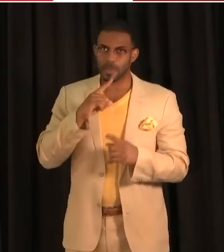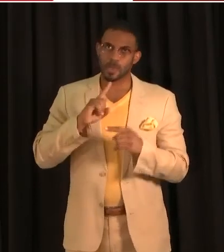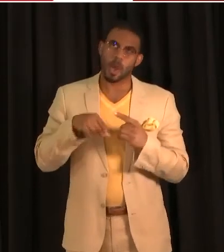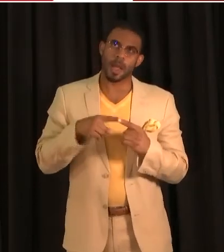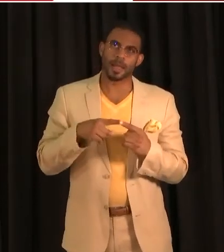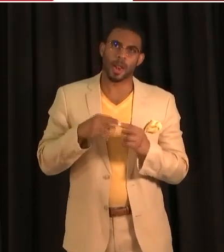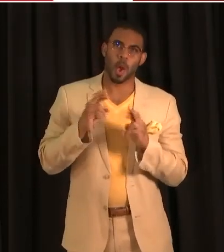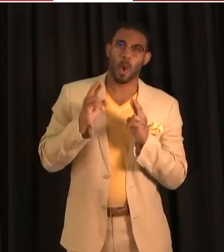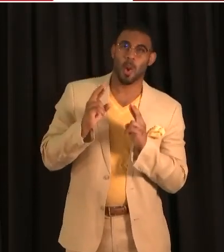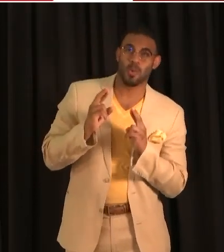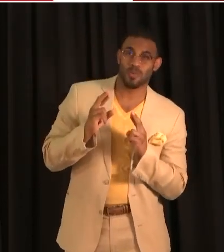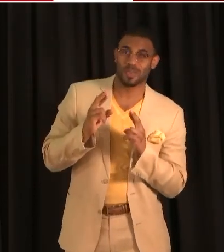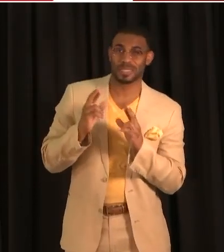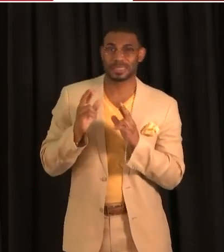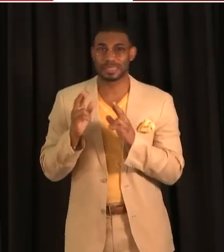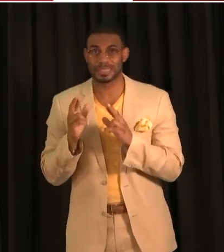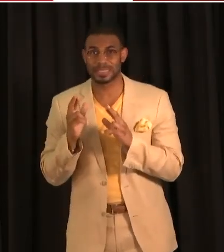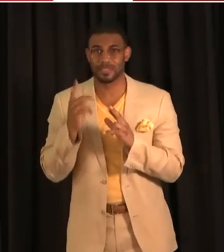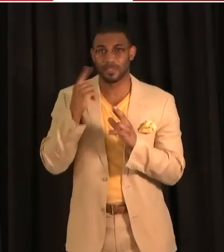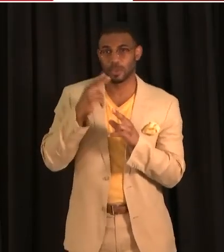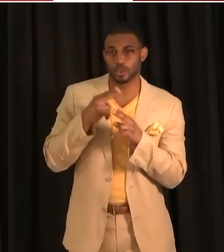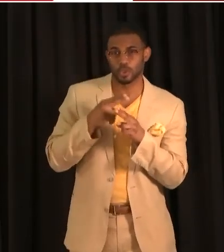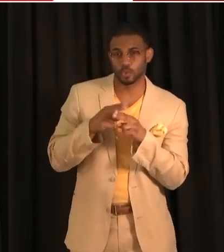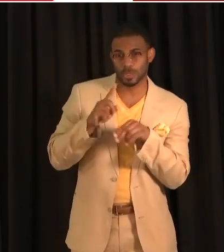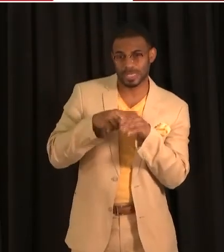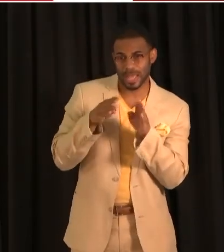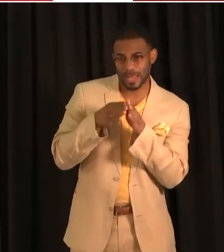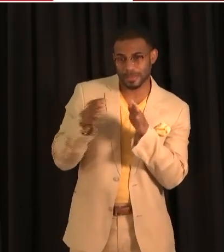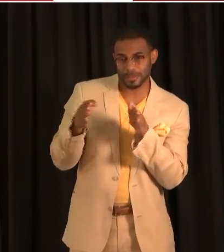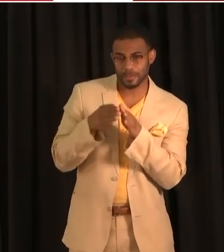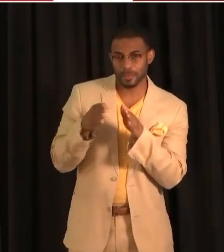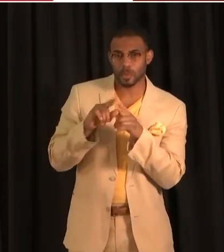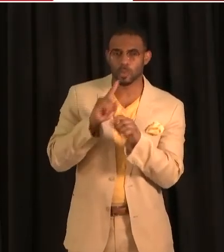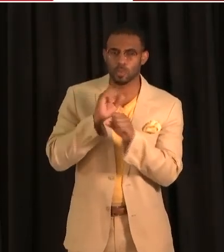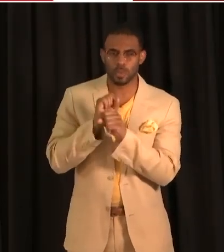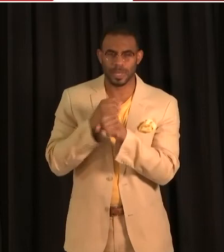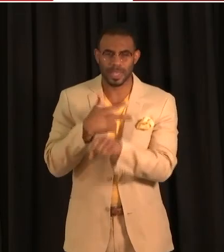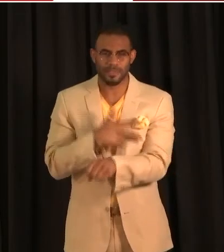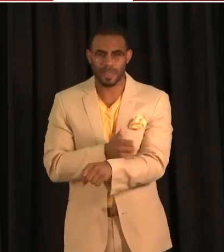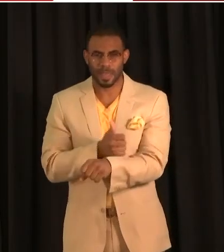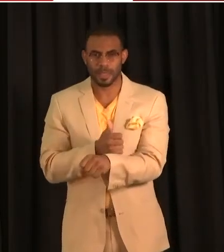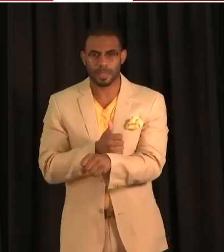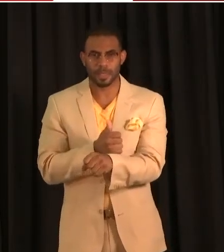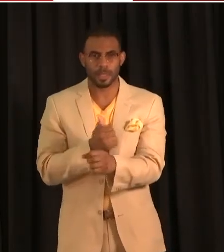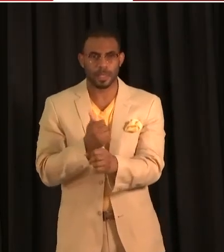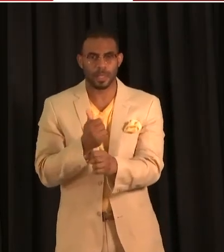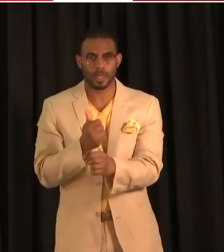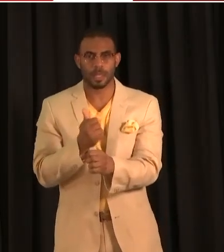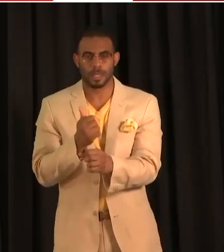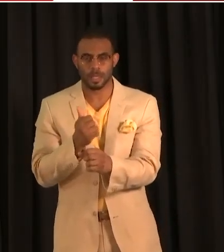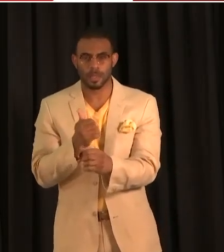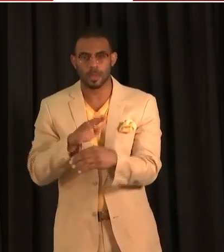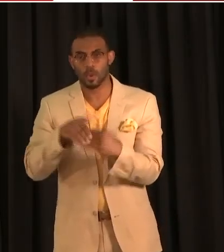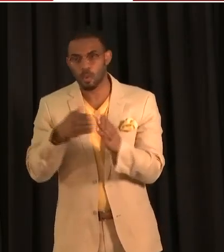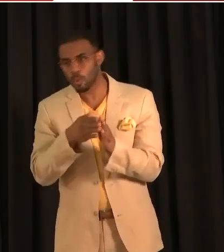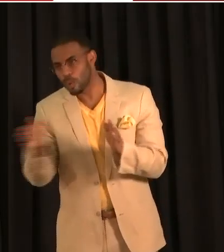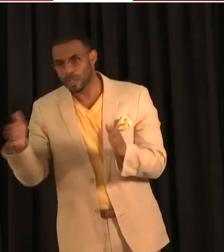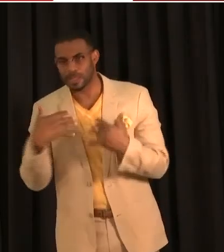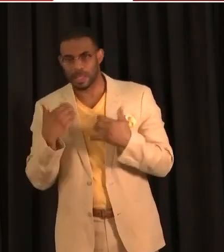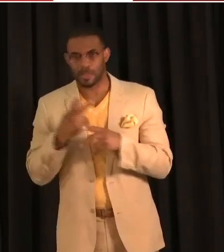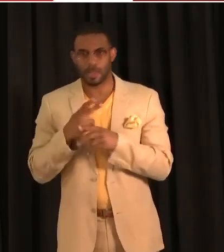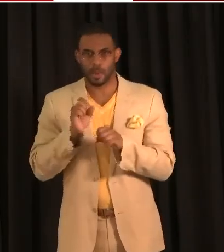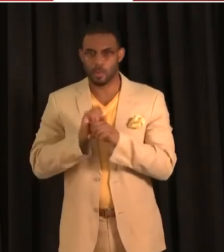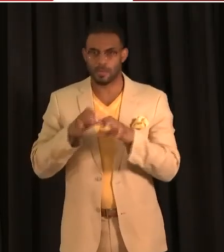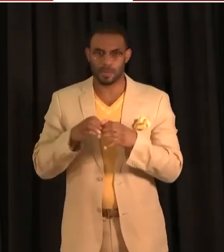are talking hopefully in a matter of a short period of time to really vaccinate the rest of the healthcare workforce as